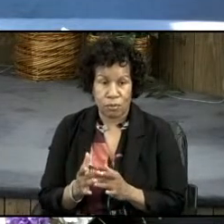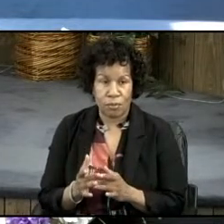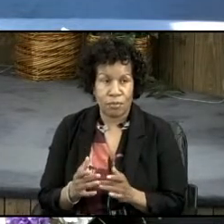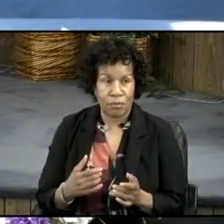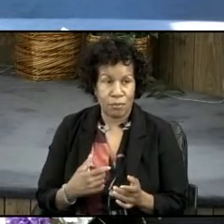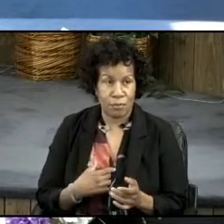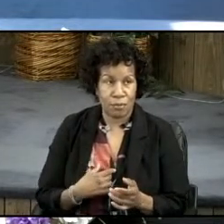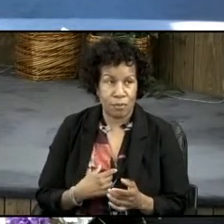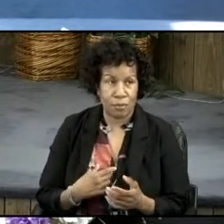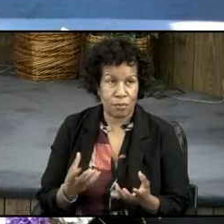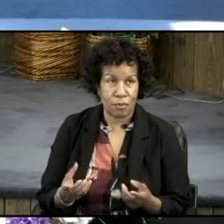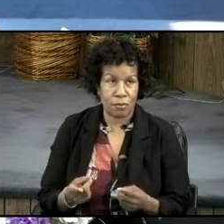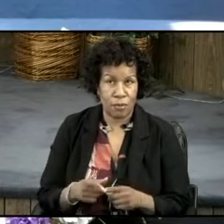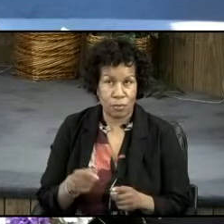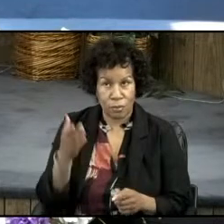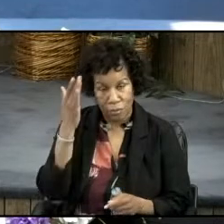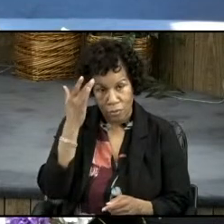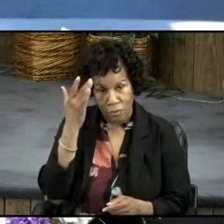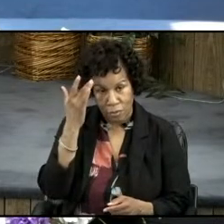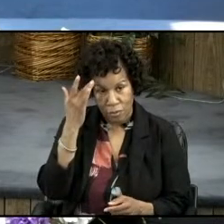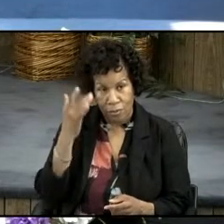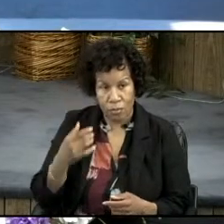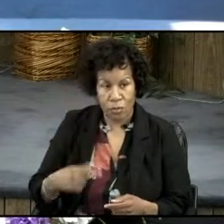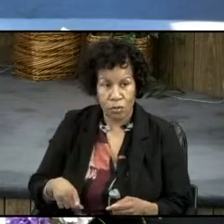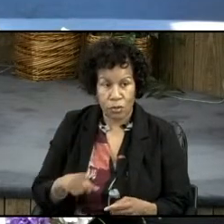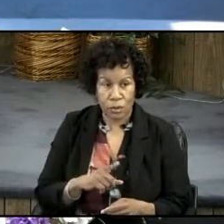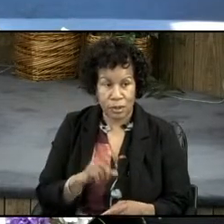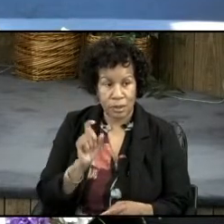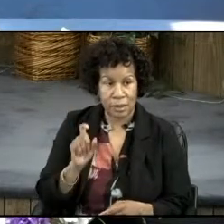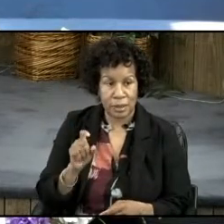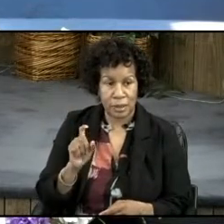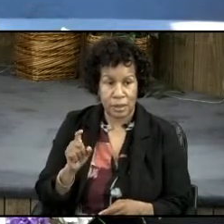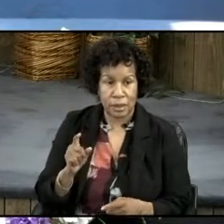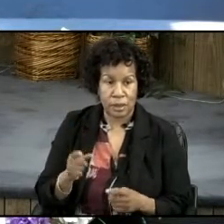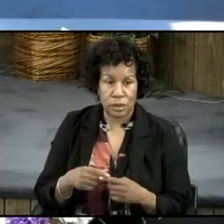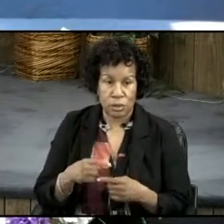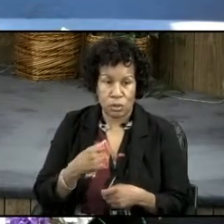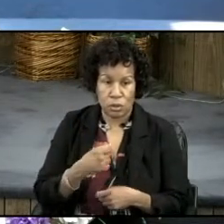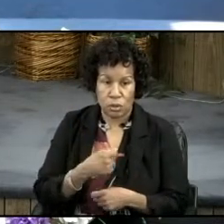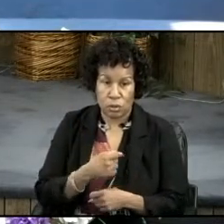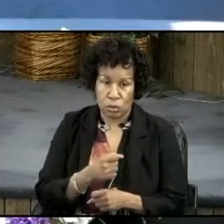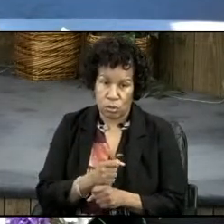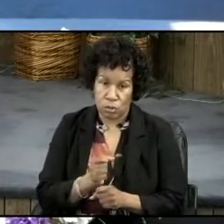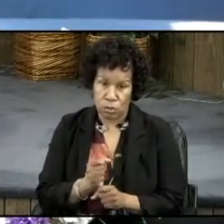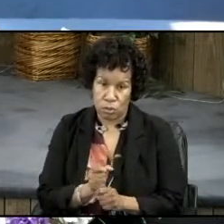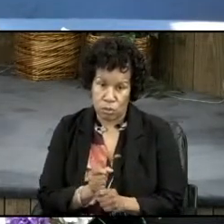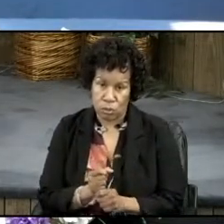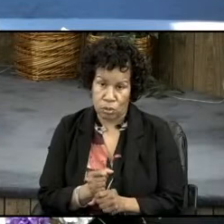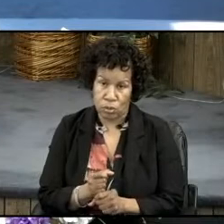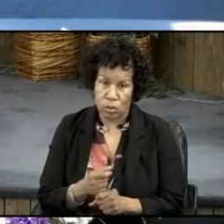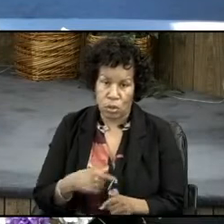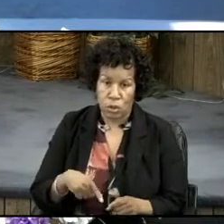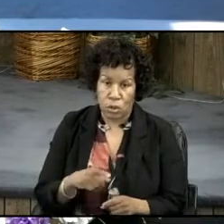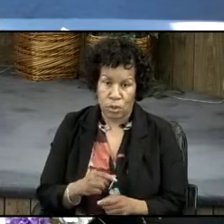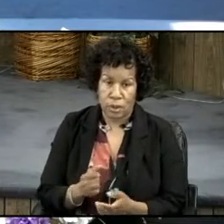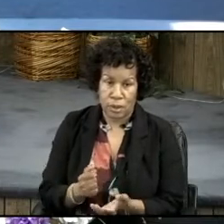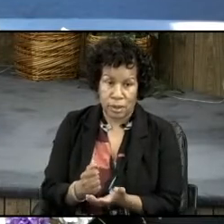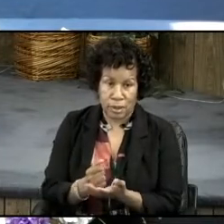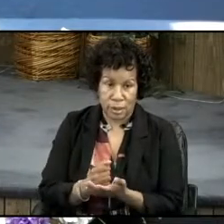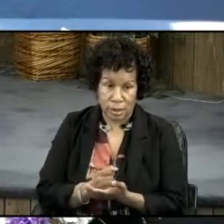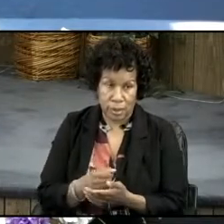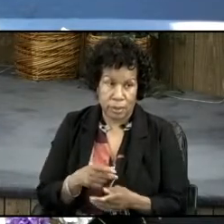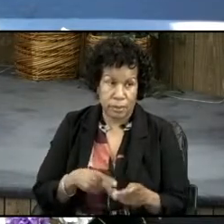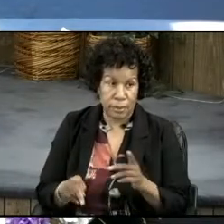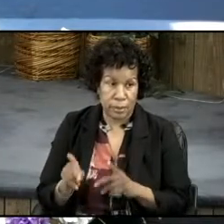here lately is that we got to make sure we're equipping people to go out Sunday through Friday and fight